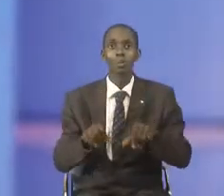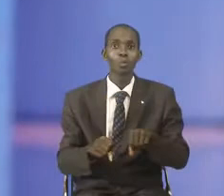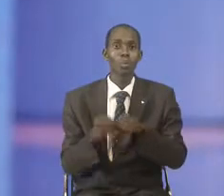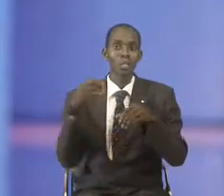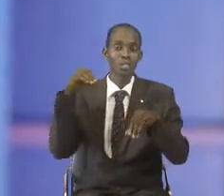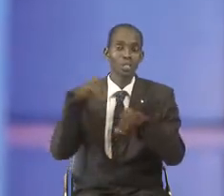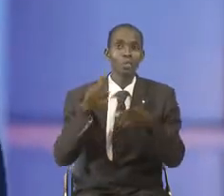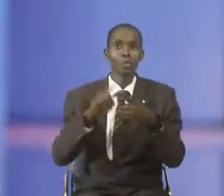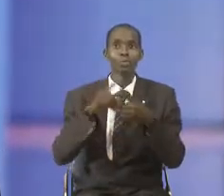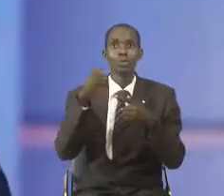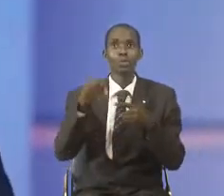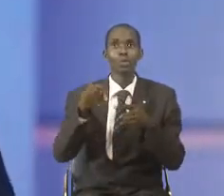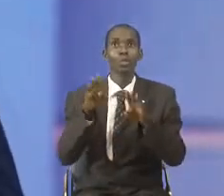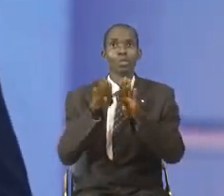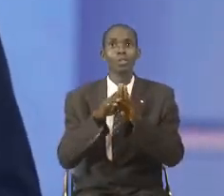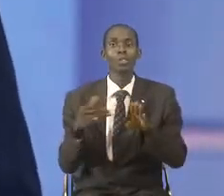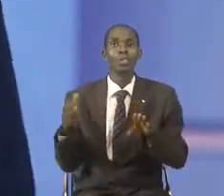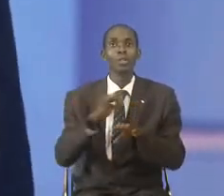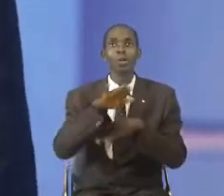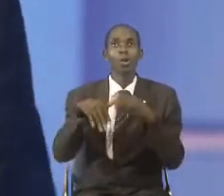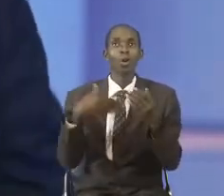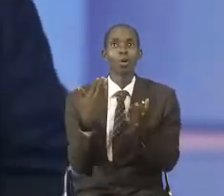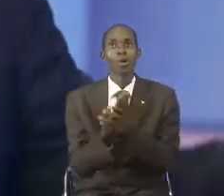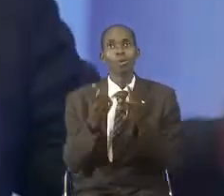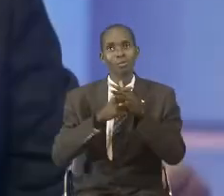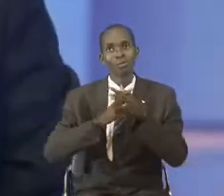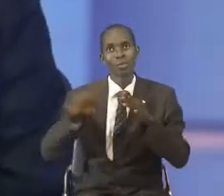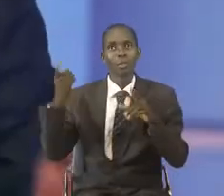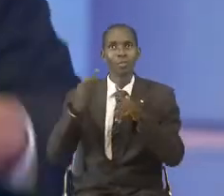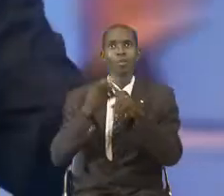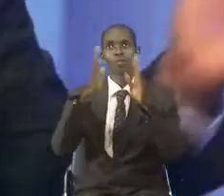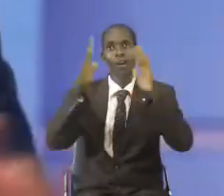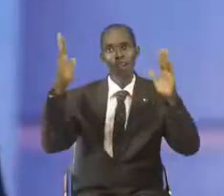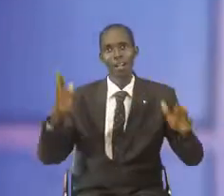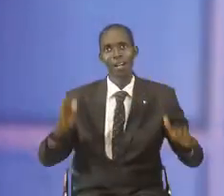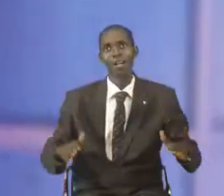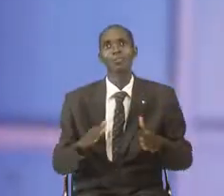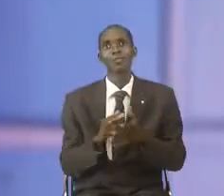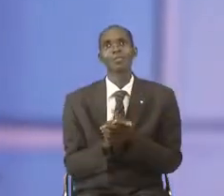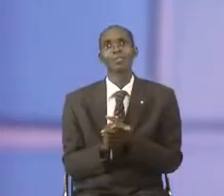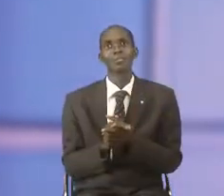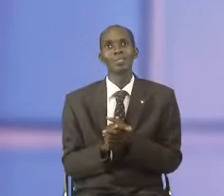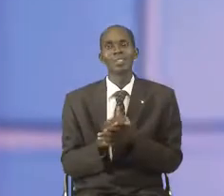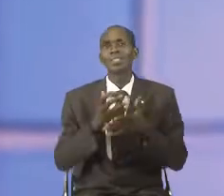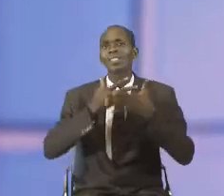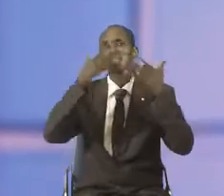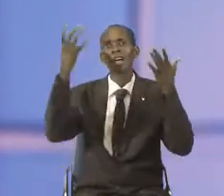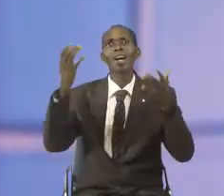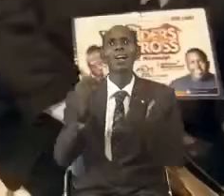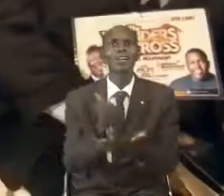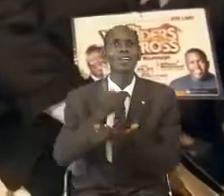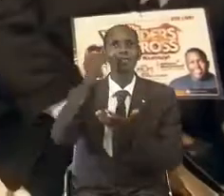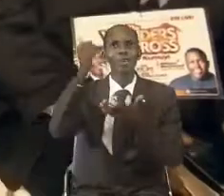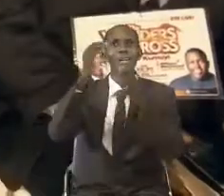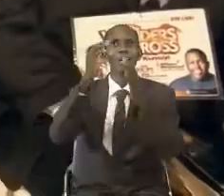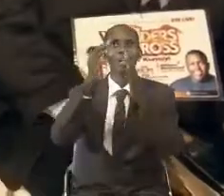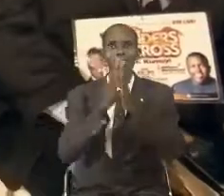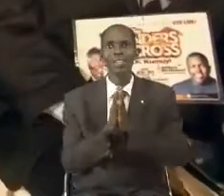come, all those people trying to break the window, break the door, they all run away from your